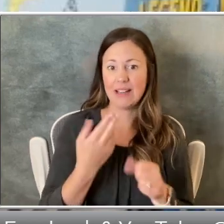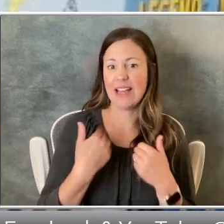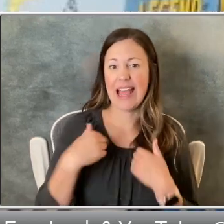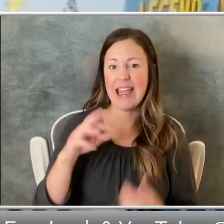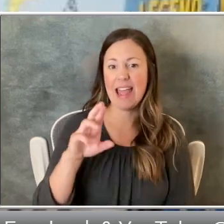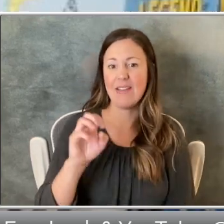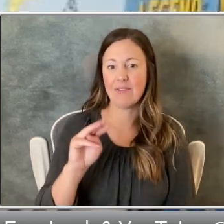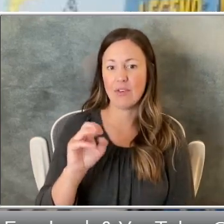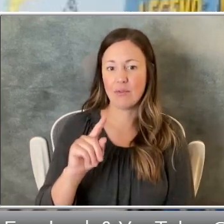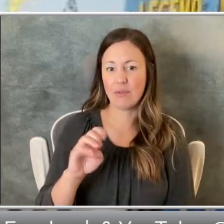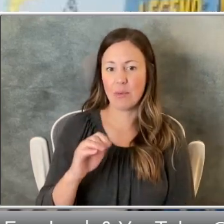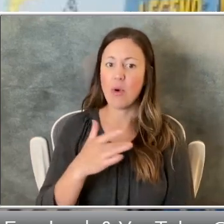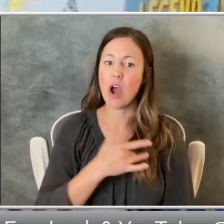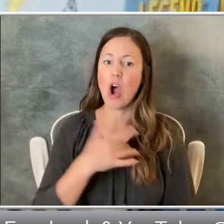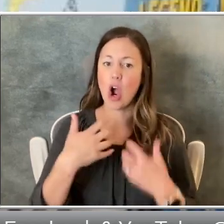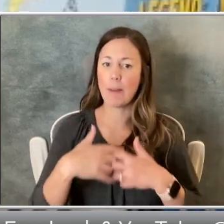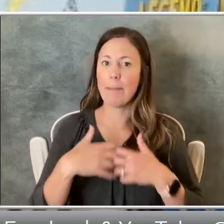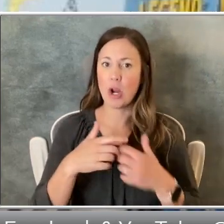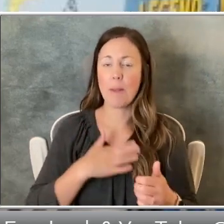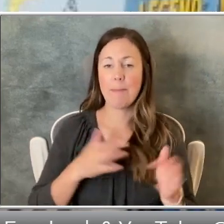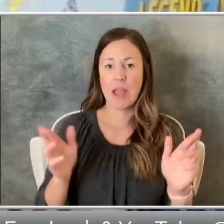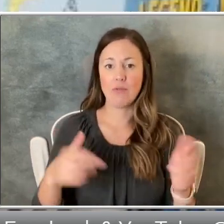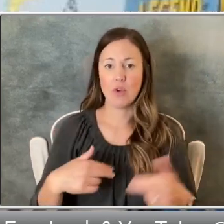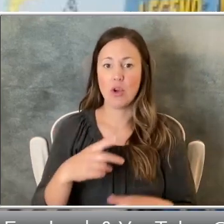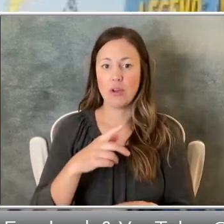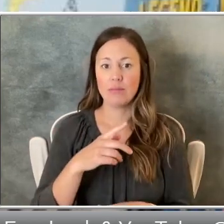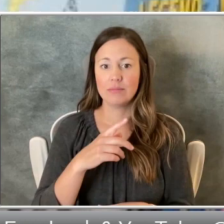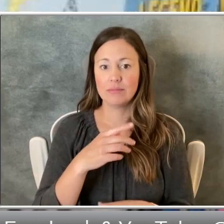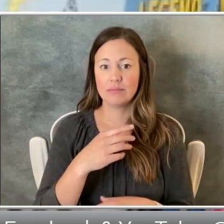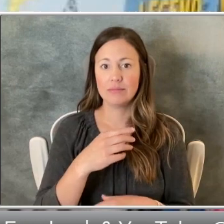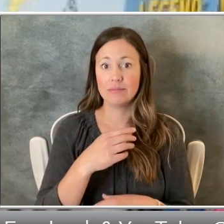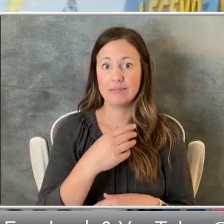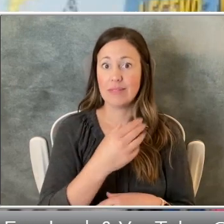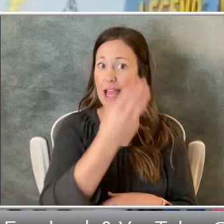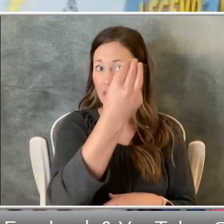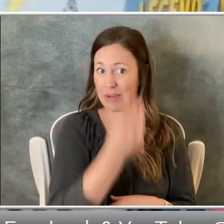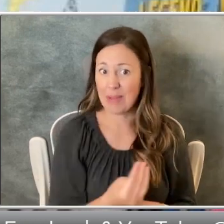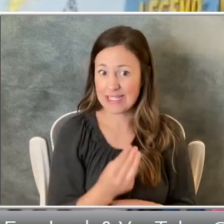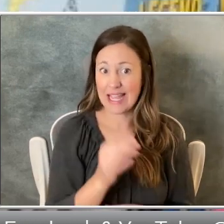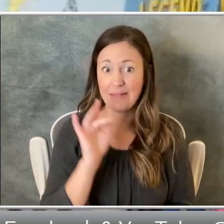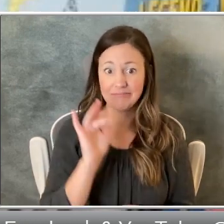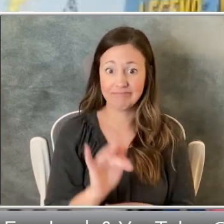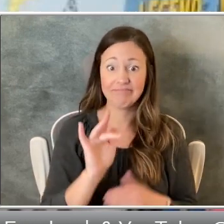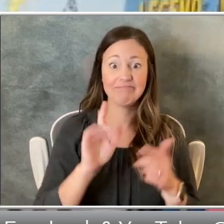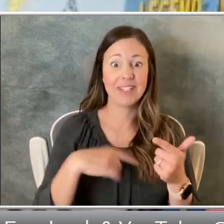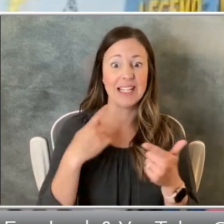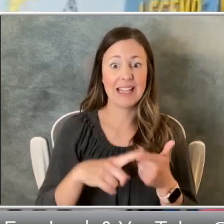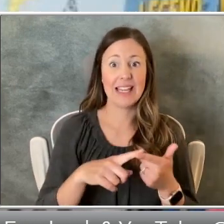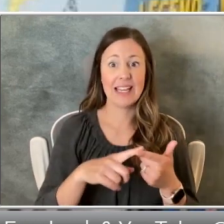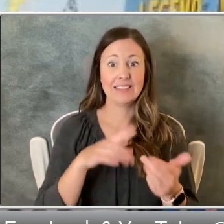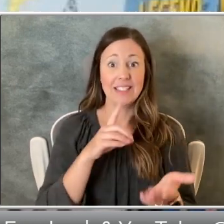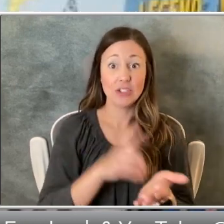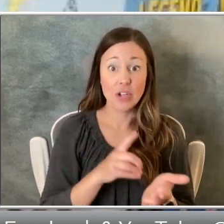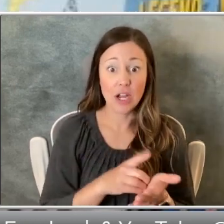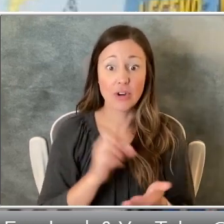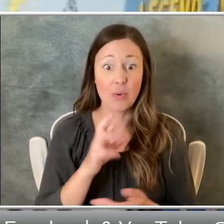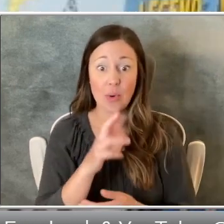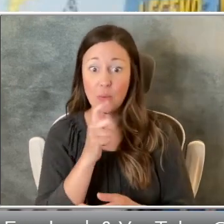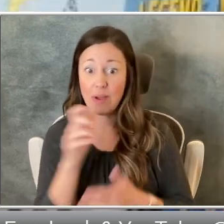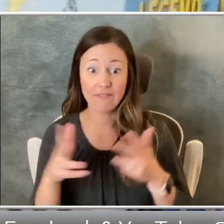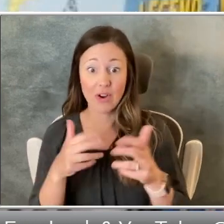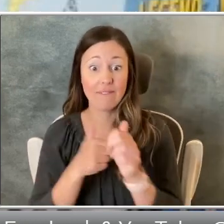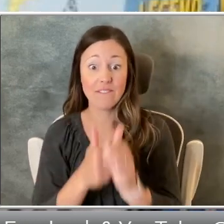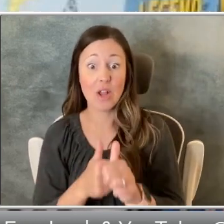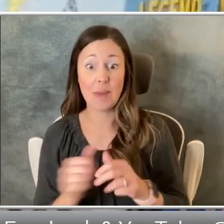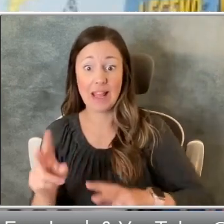heart monitor in my room that I basically hit it every Monday, and doctors or whomever is following that looks